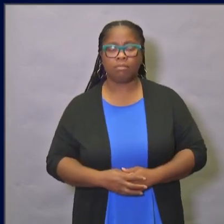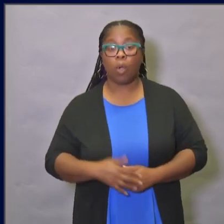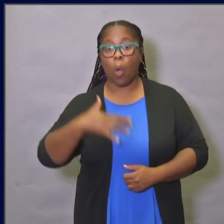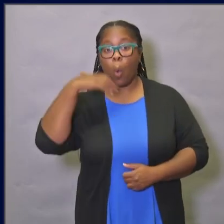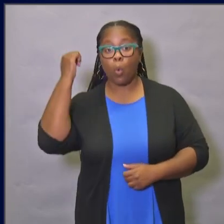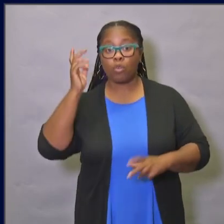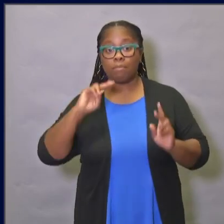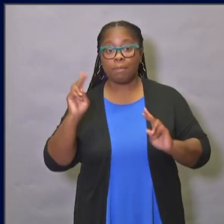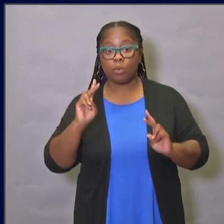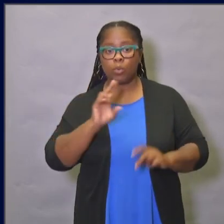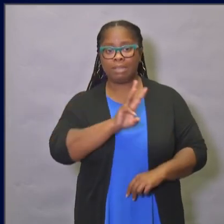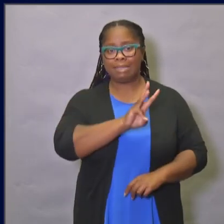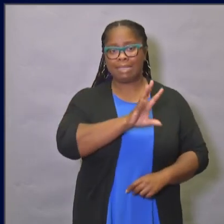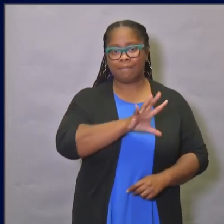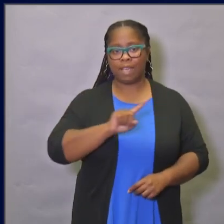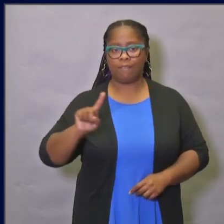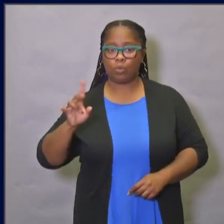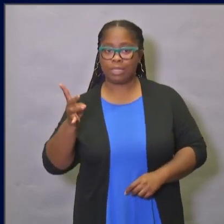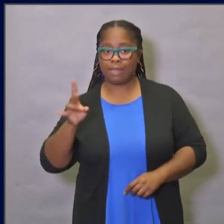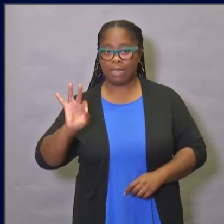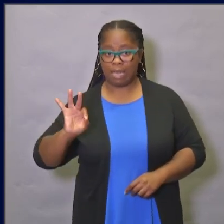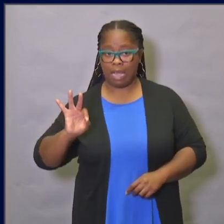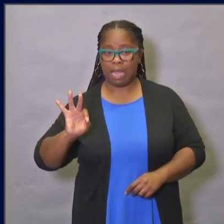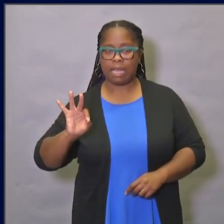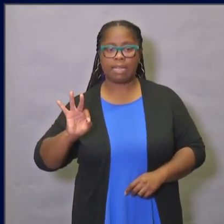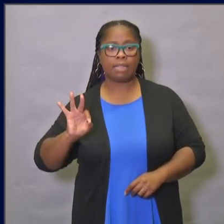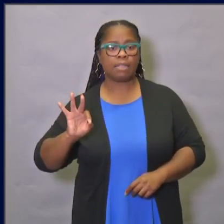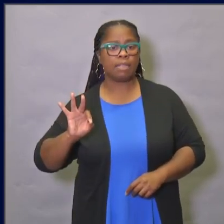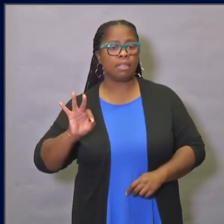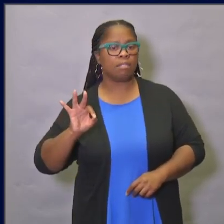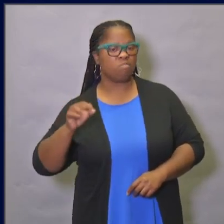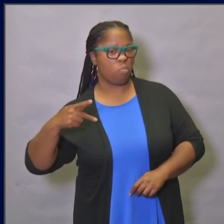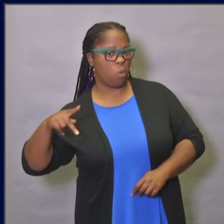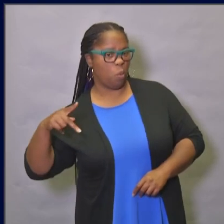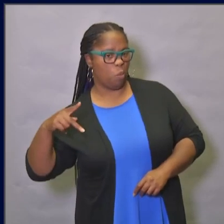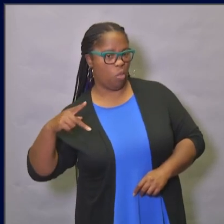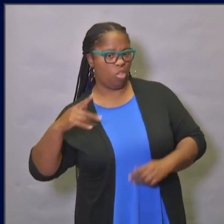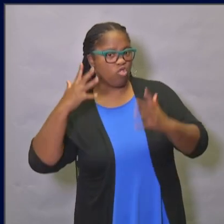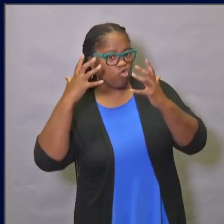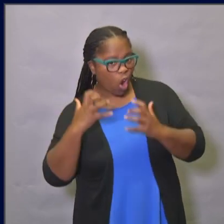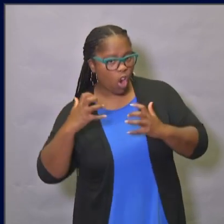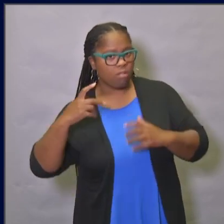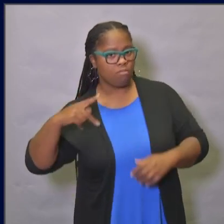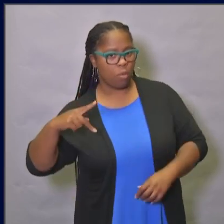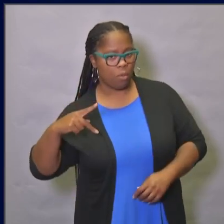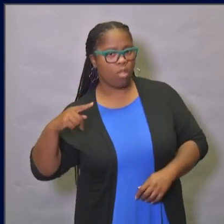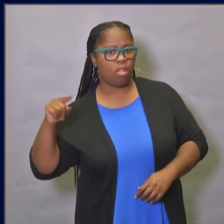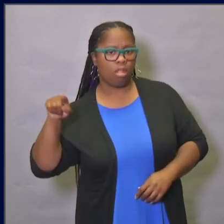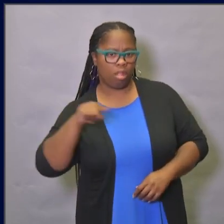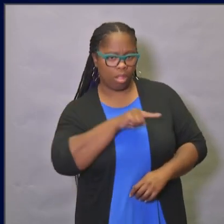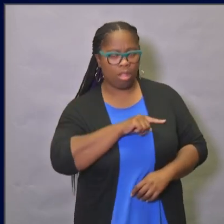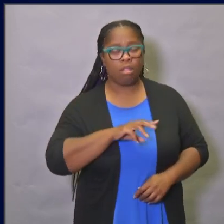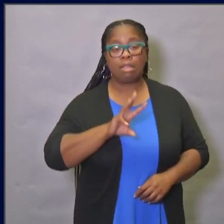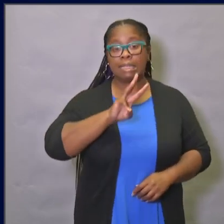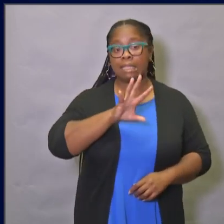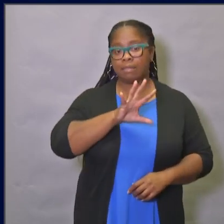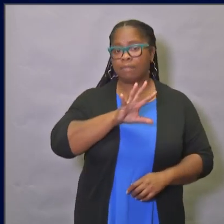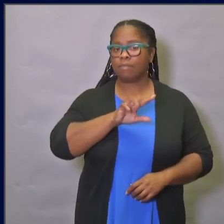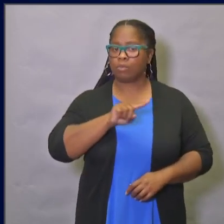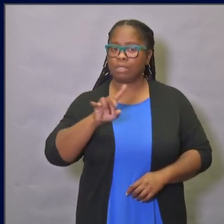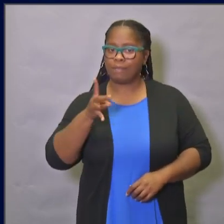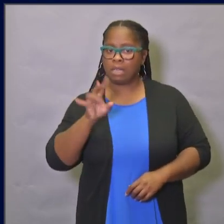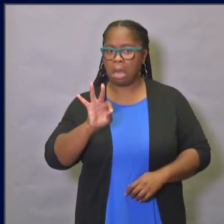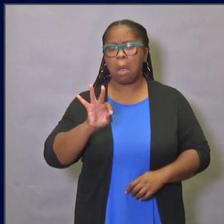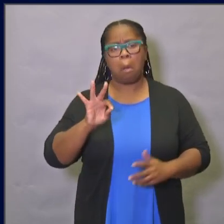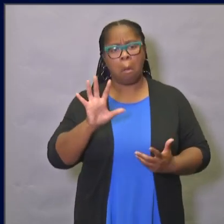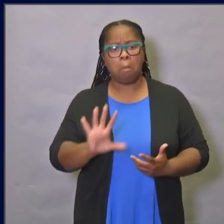people 65 to 79 years old, and that's represented by the purple line, the dark purple line, represent about 20%